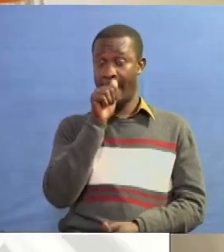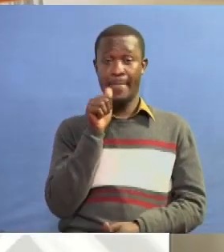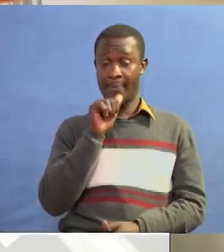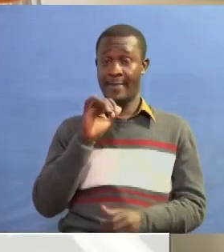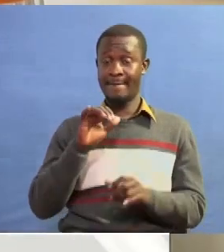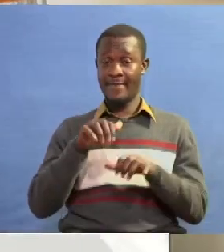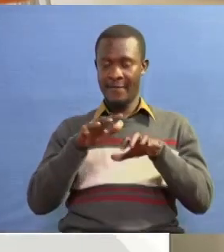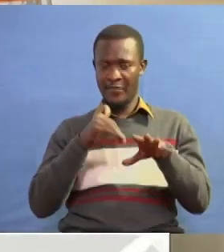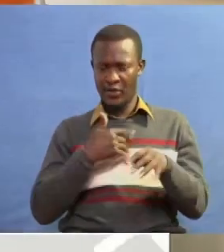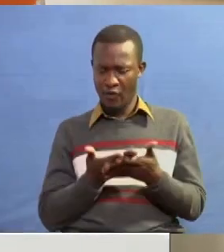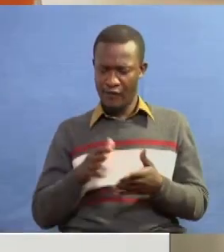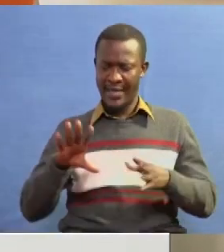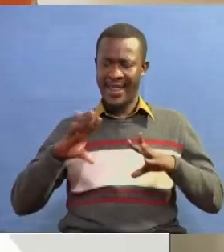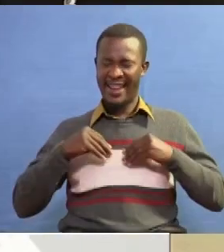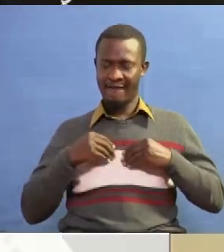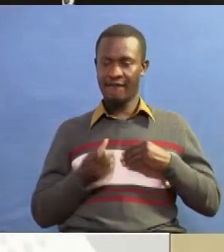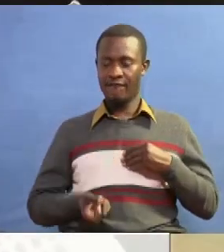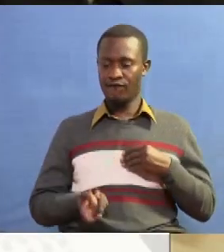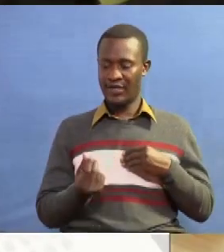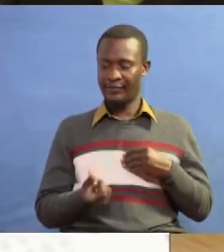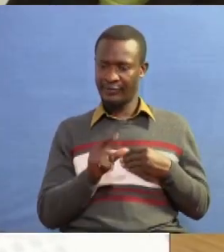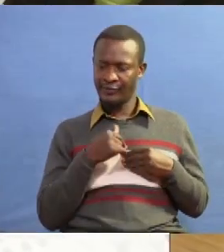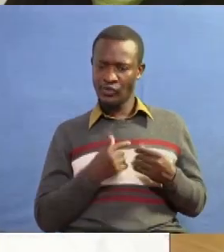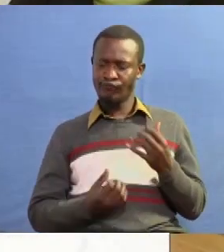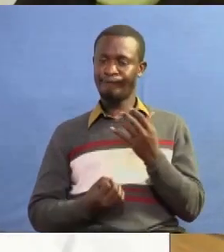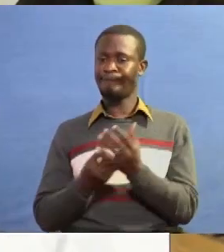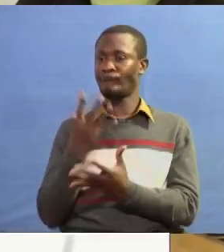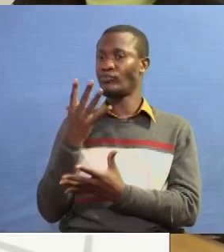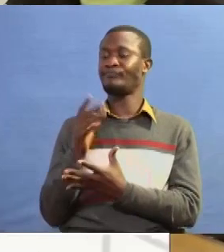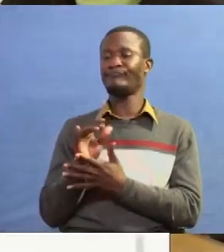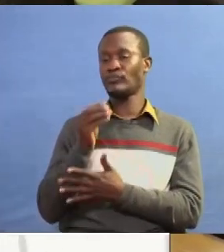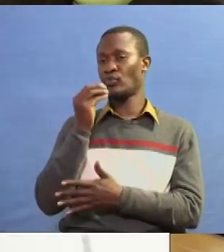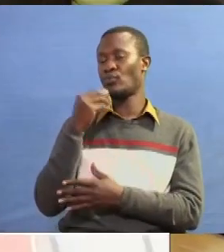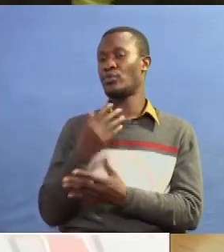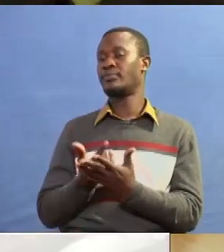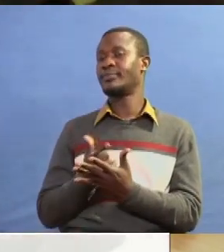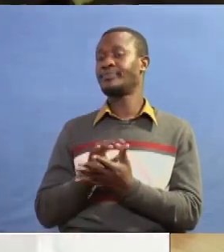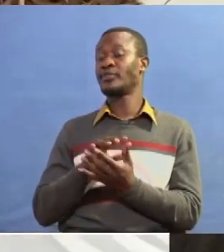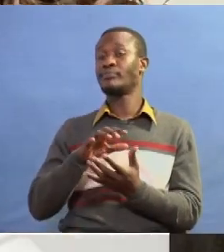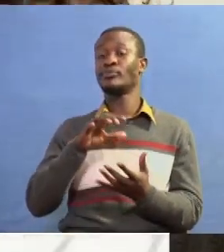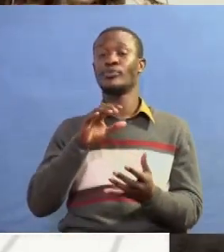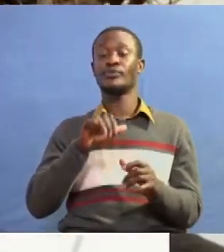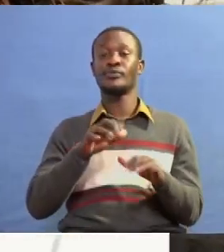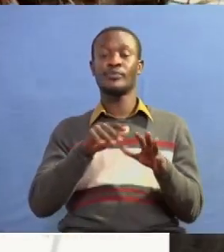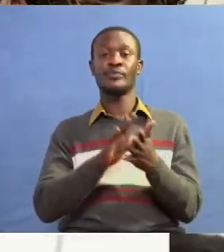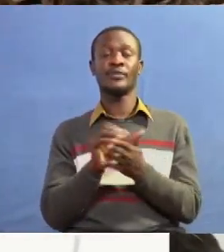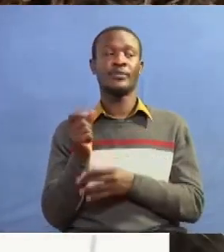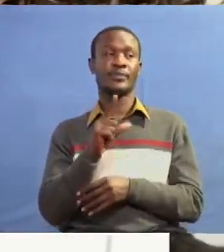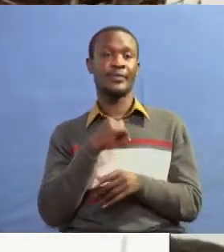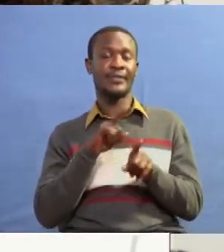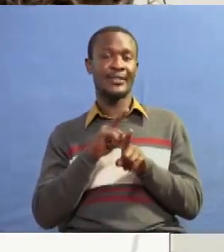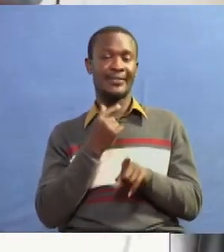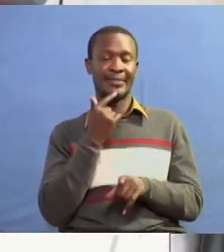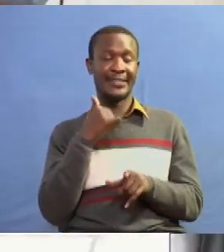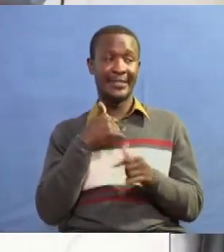of sufficient fertilizers to help improve food production as well as boost farmers' income. He also